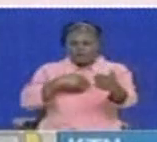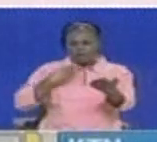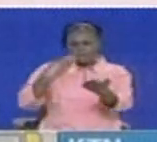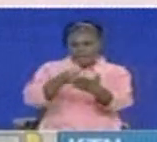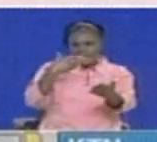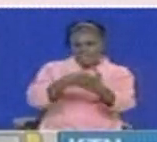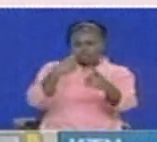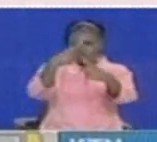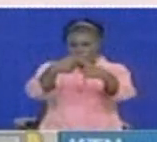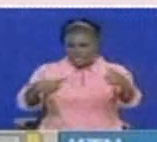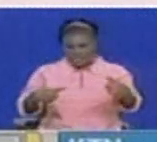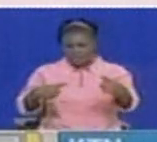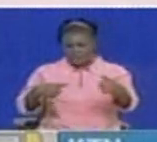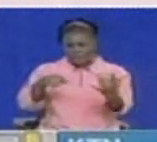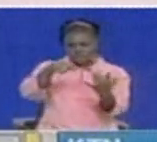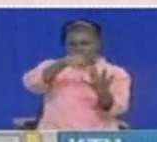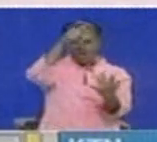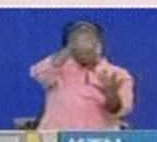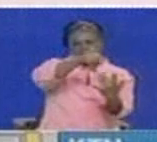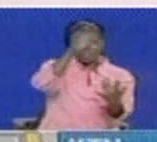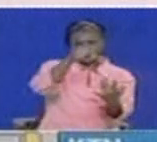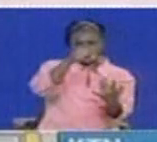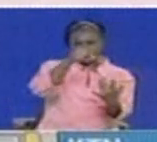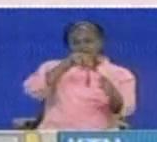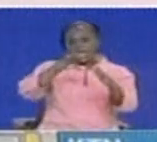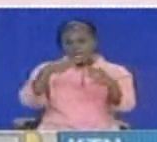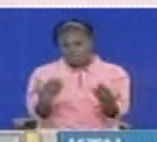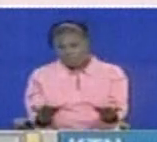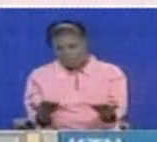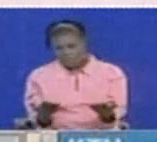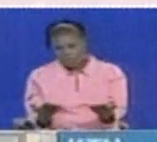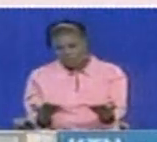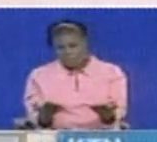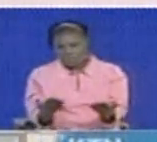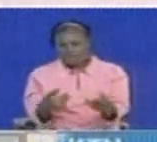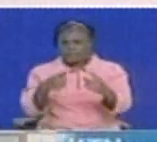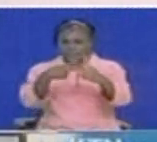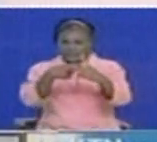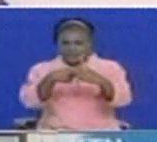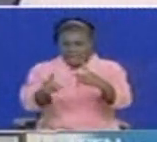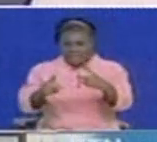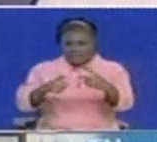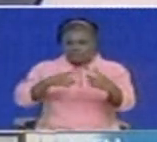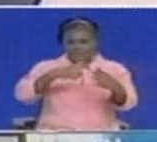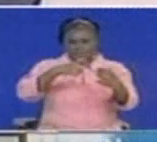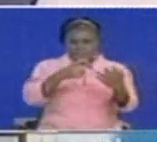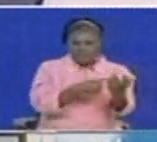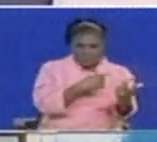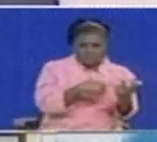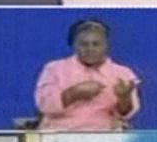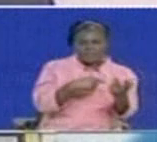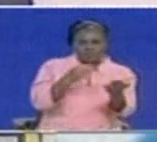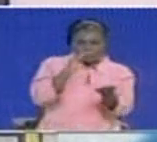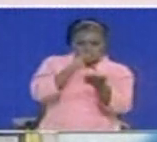year, the choice was either to start cutting back on